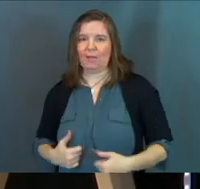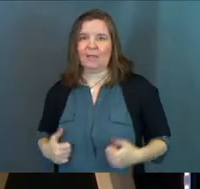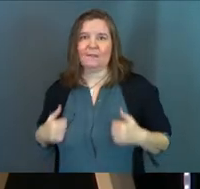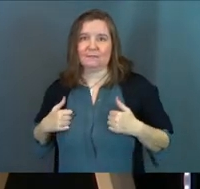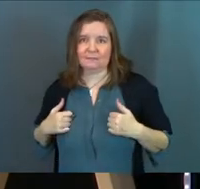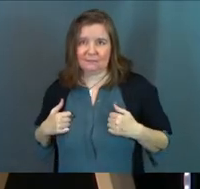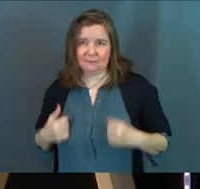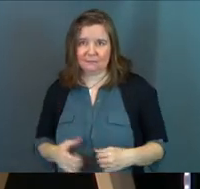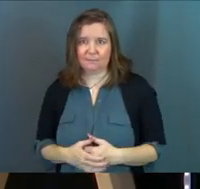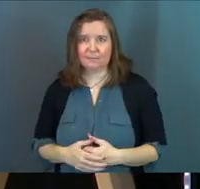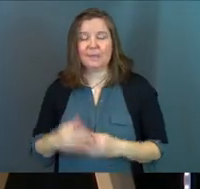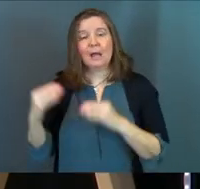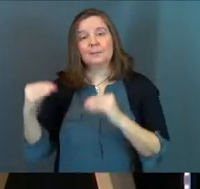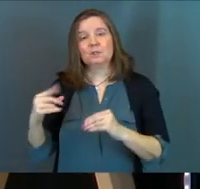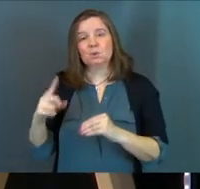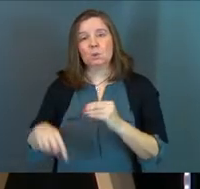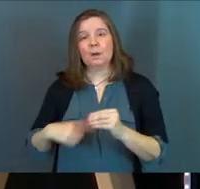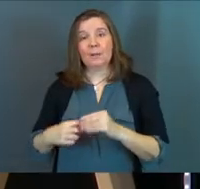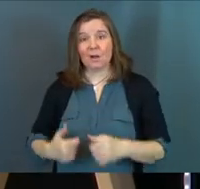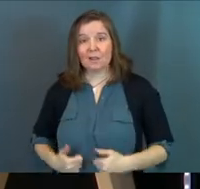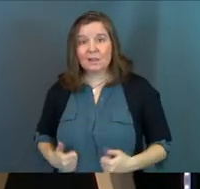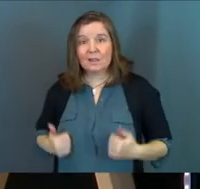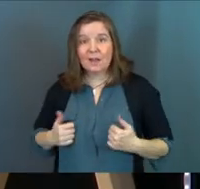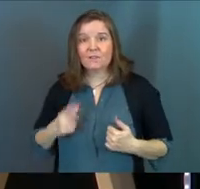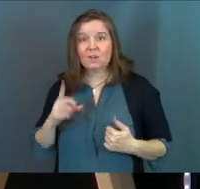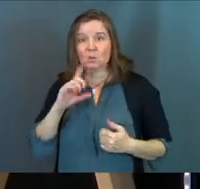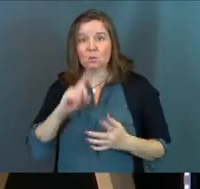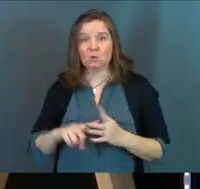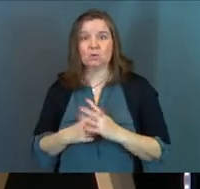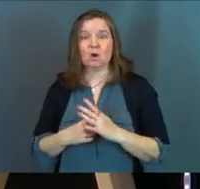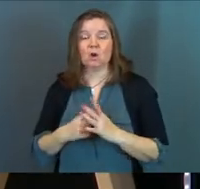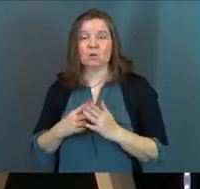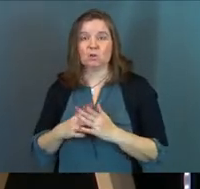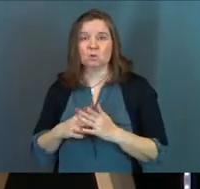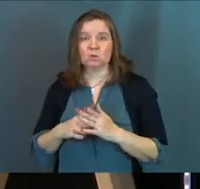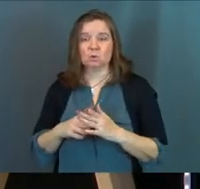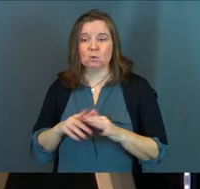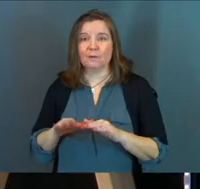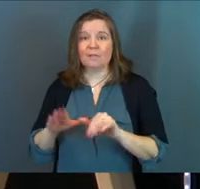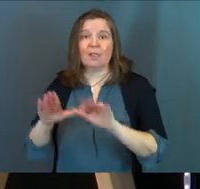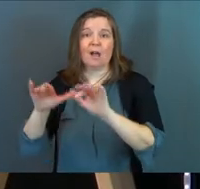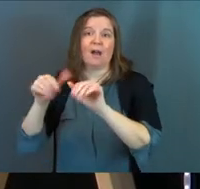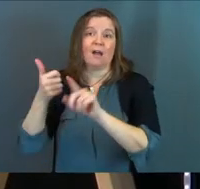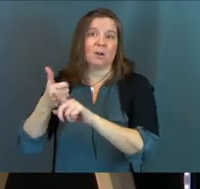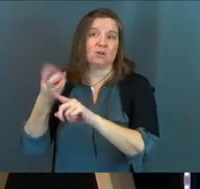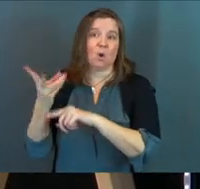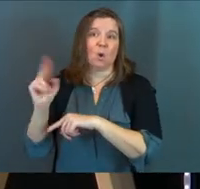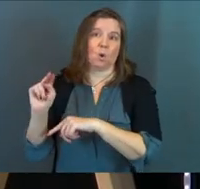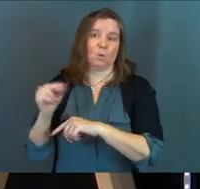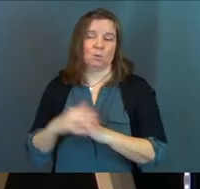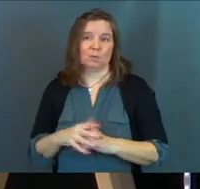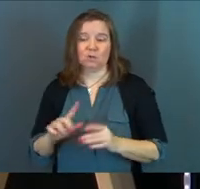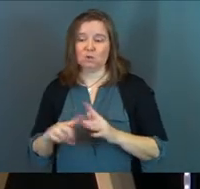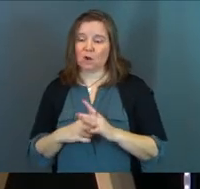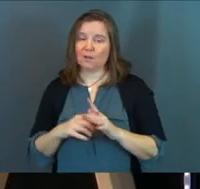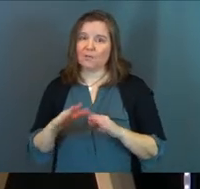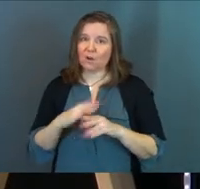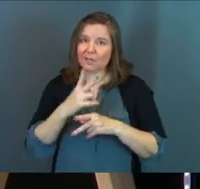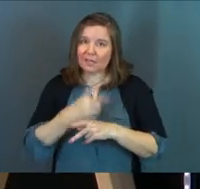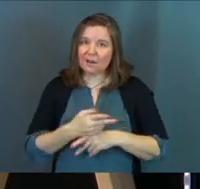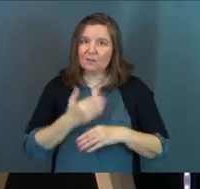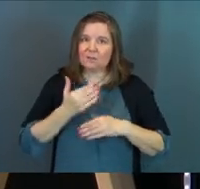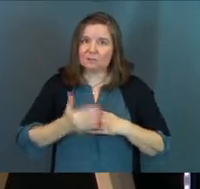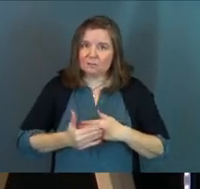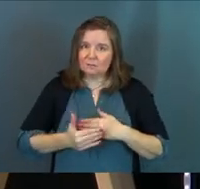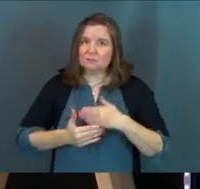life. I'm teaching you about life, and you're going to start to fly on your own. And we're going to start that very, very